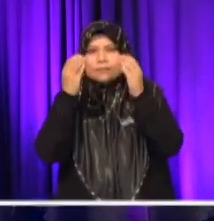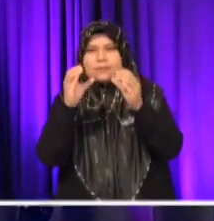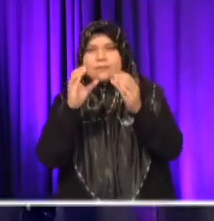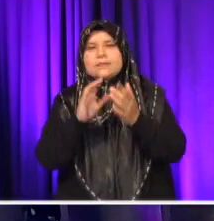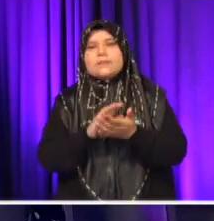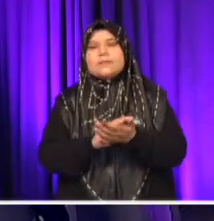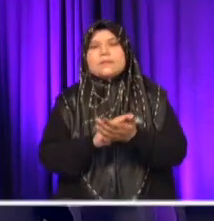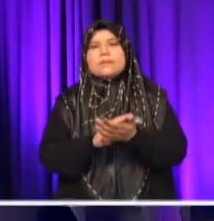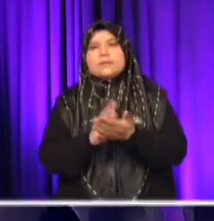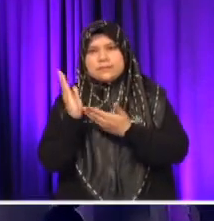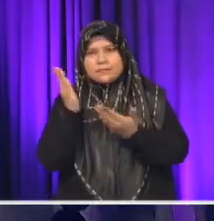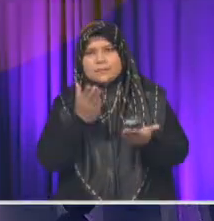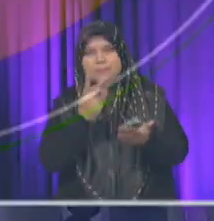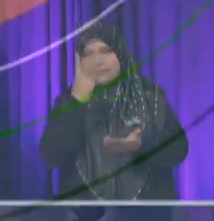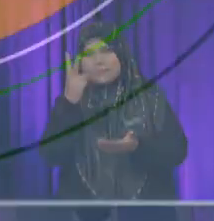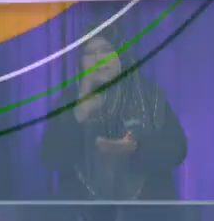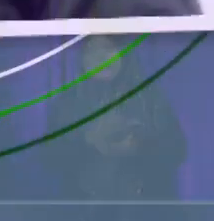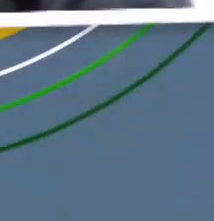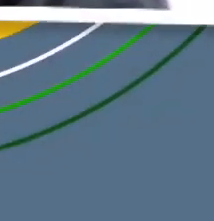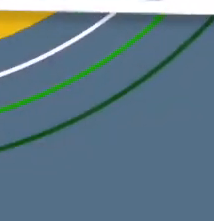today? Let's take a look.